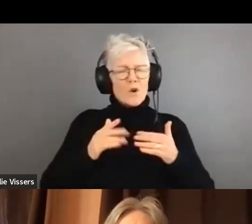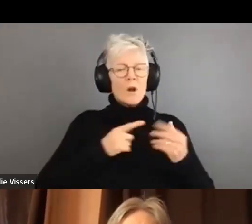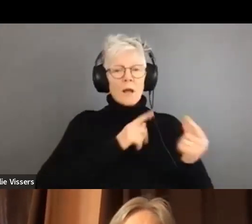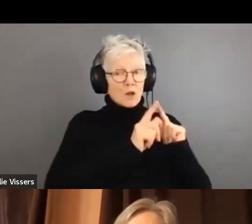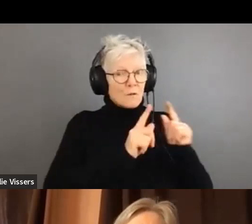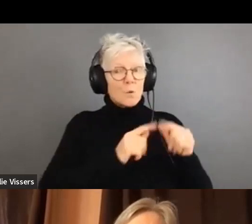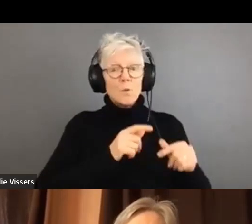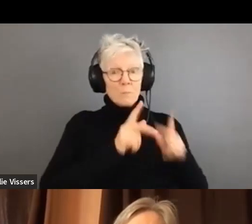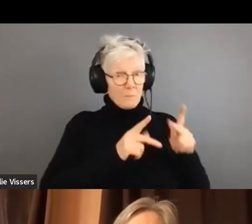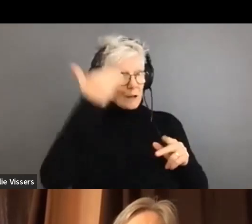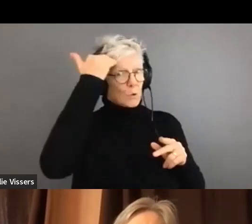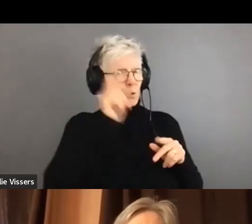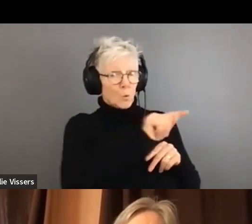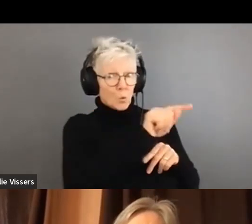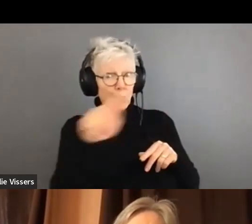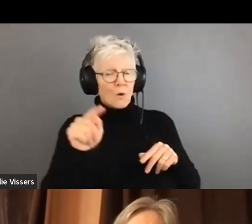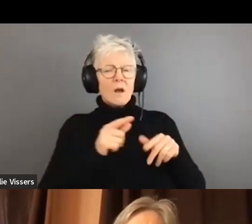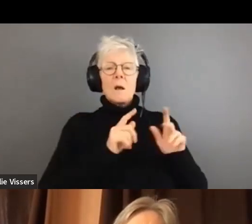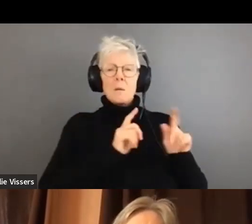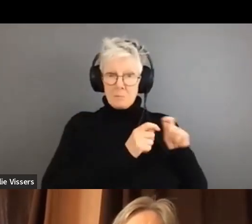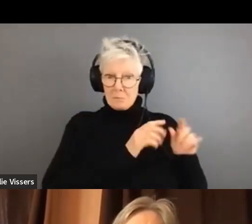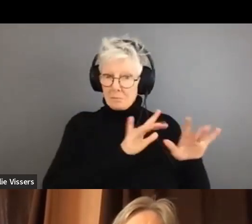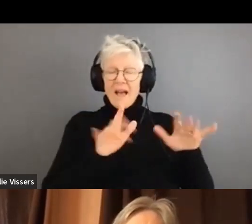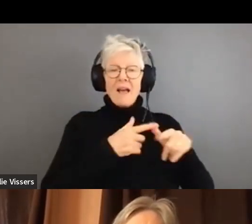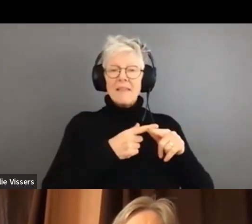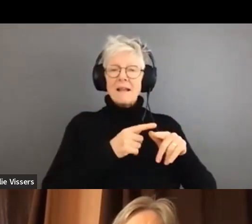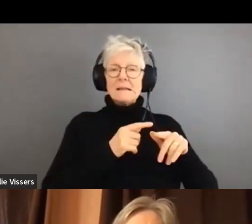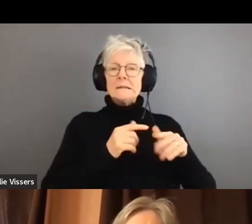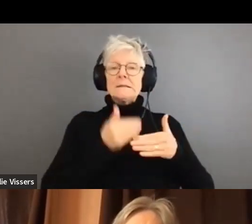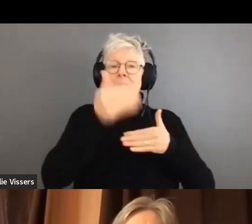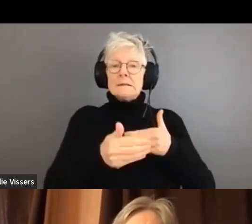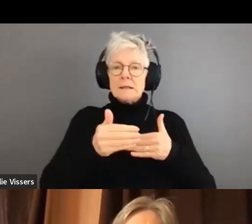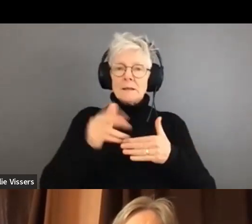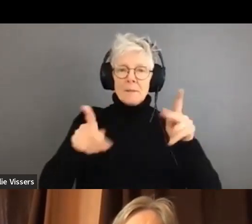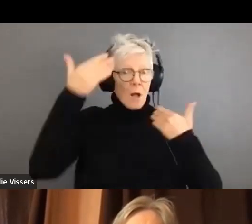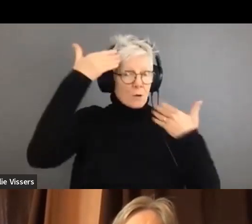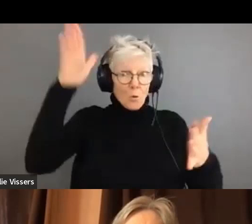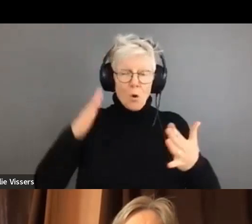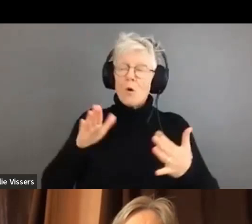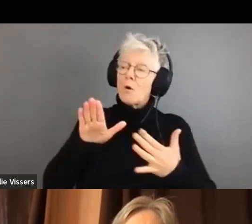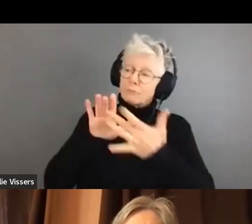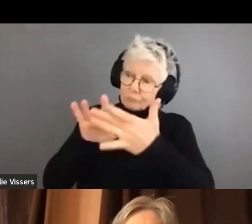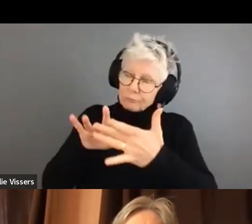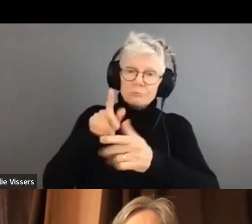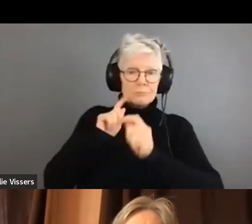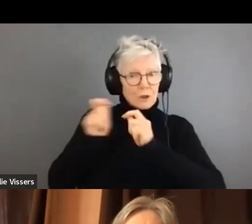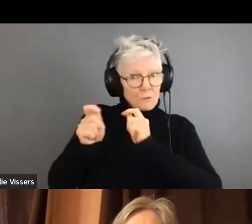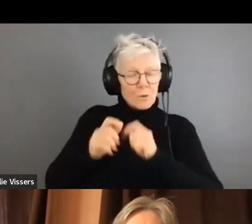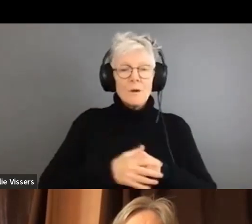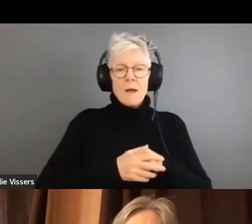took the big leap. I started to reach out to people who I didn't know. And one of the things, especially I say to entrepreneurs,